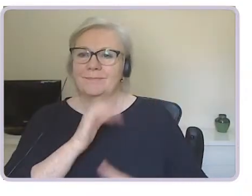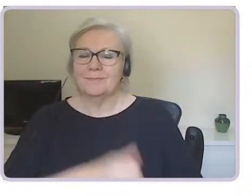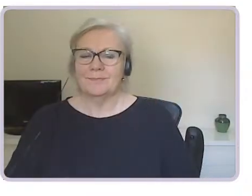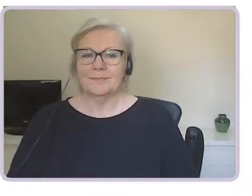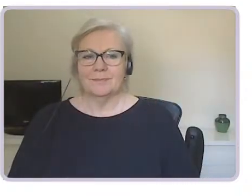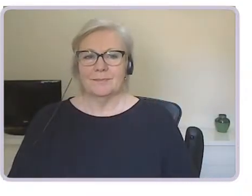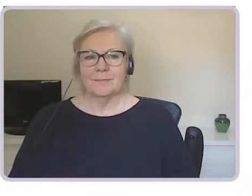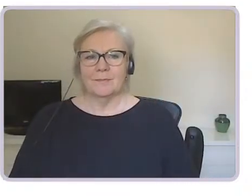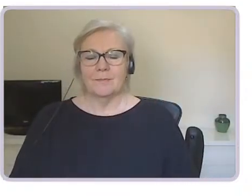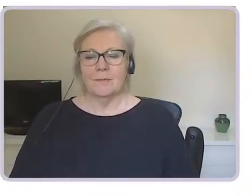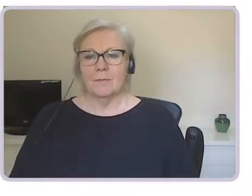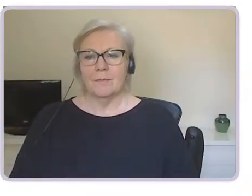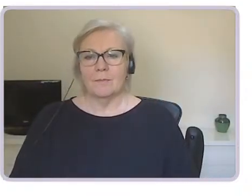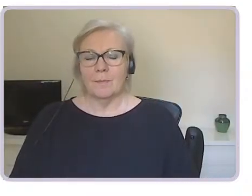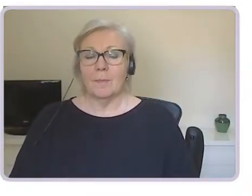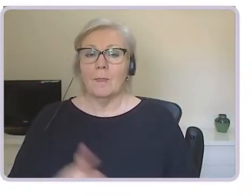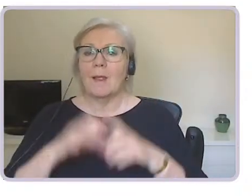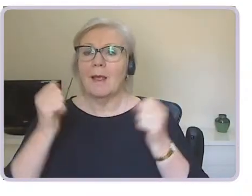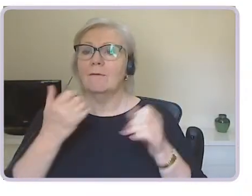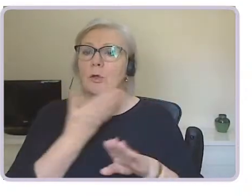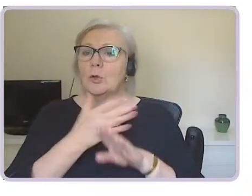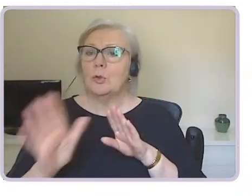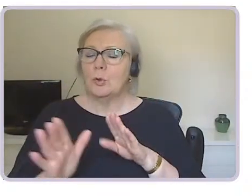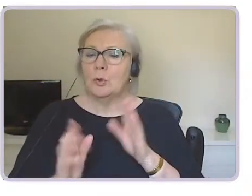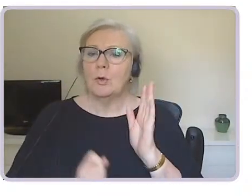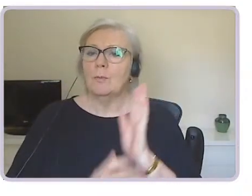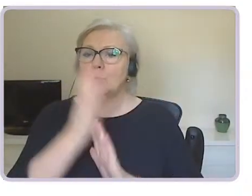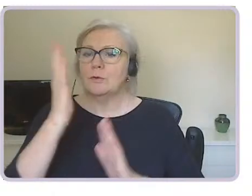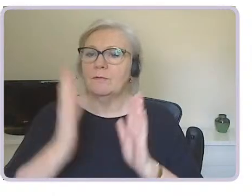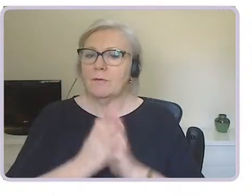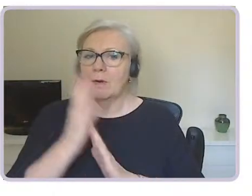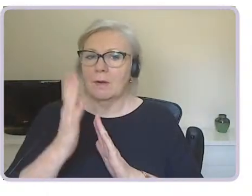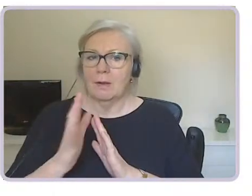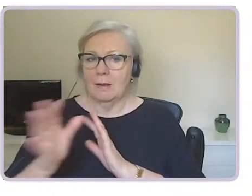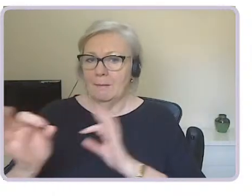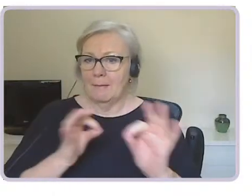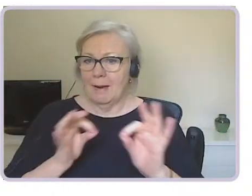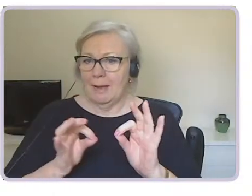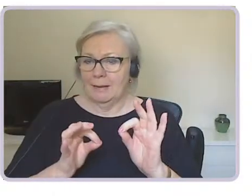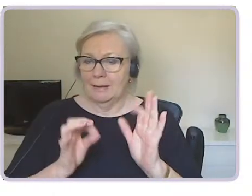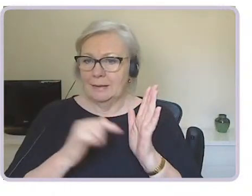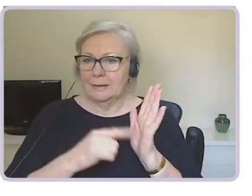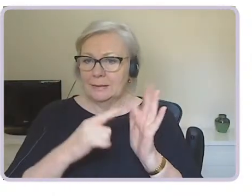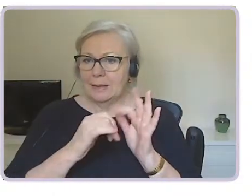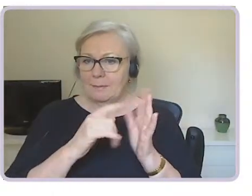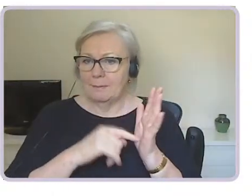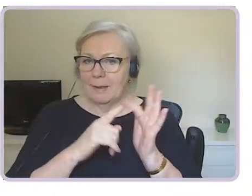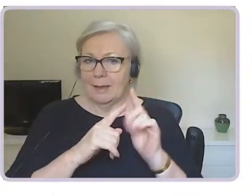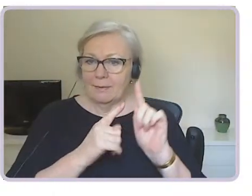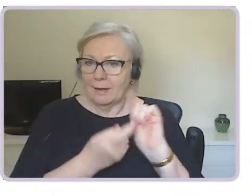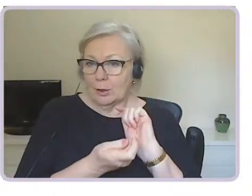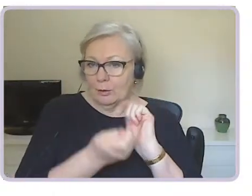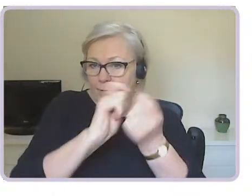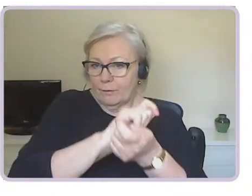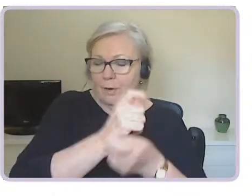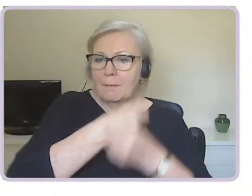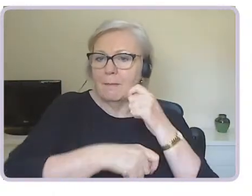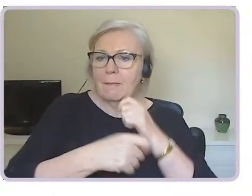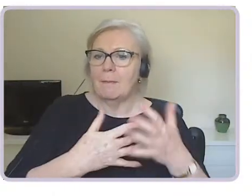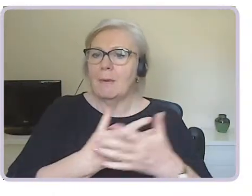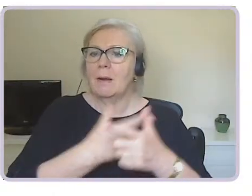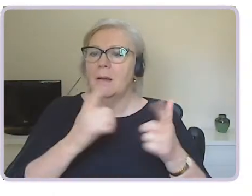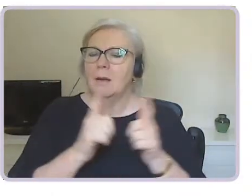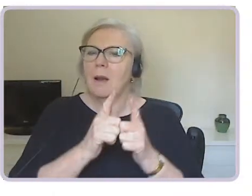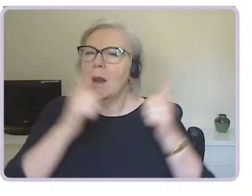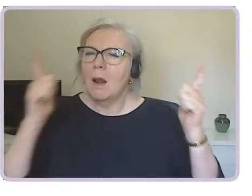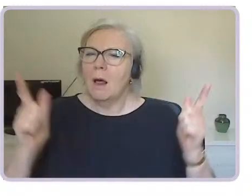There is also a new bushfire planning template for individuals, and it has been converted into a large print version thanks to Vision Australia, and